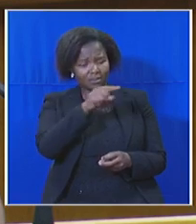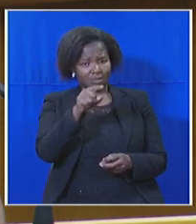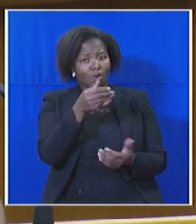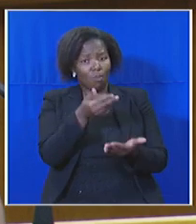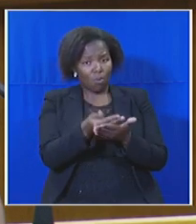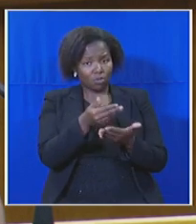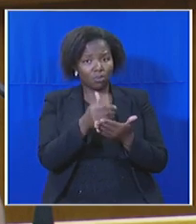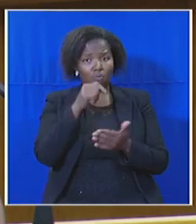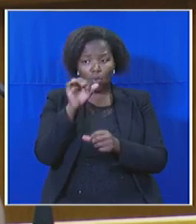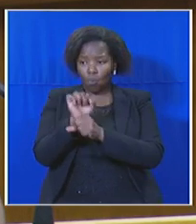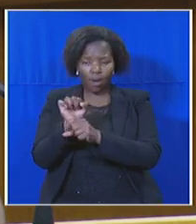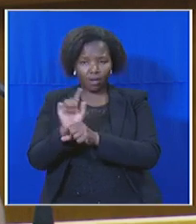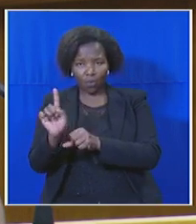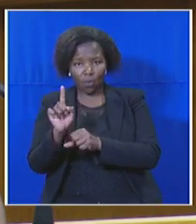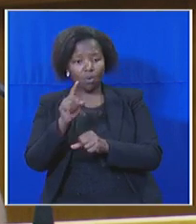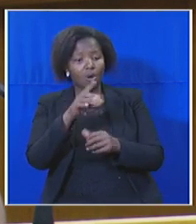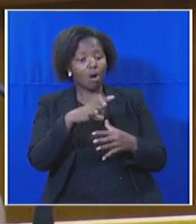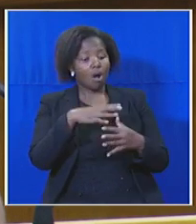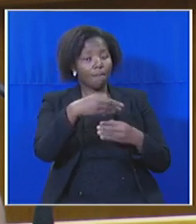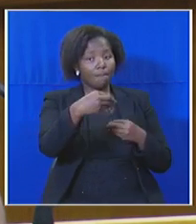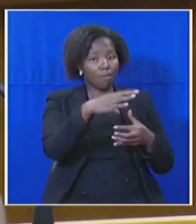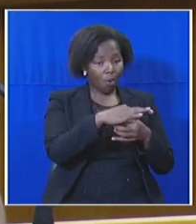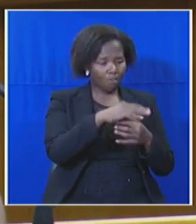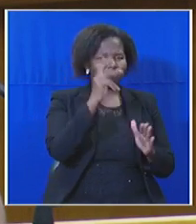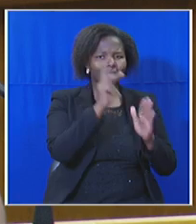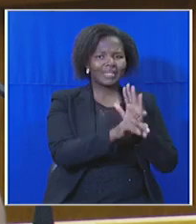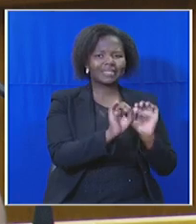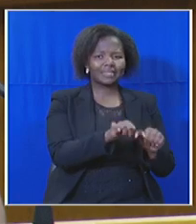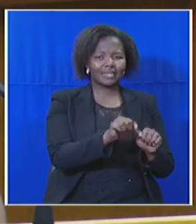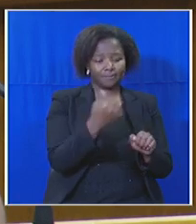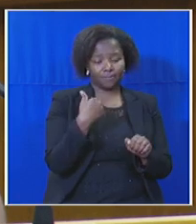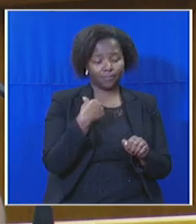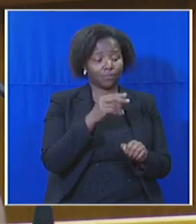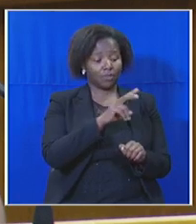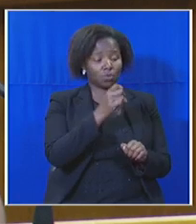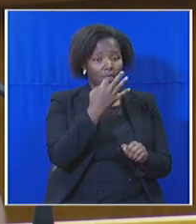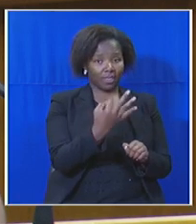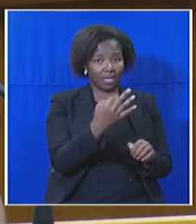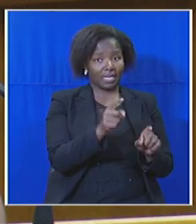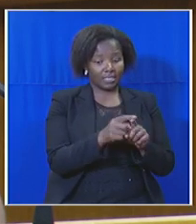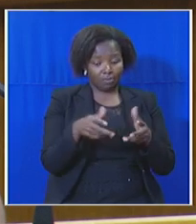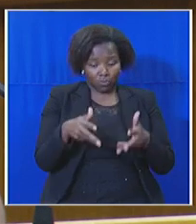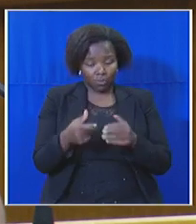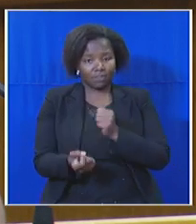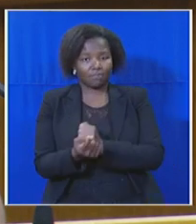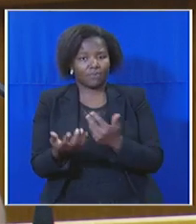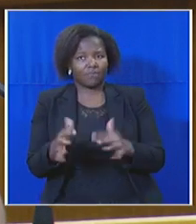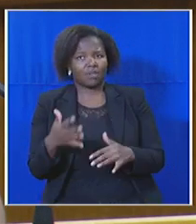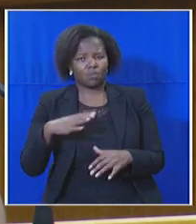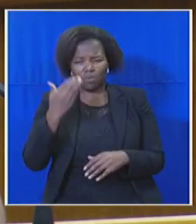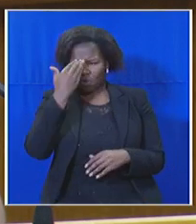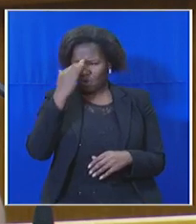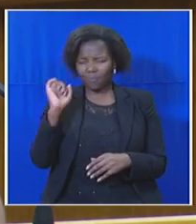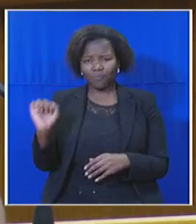duty than while on duty. That was true in 2003 and is true today. Now, has the minister instructed the Civilian Secretariat to